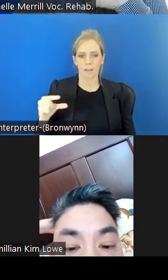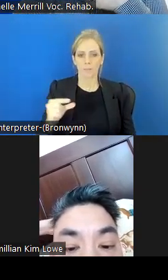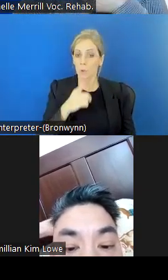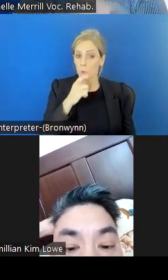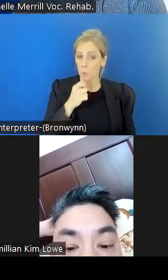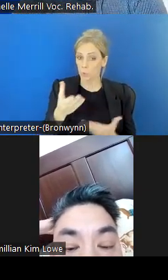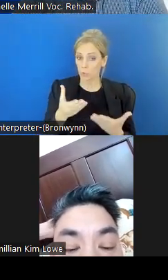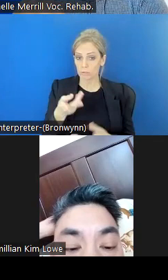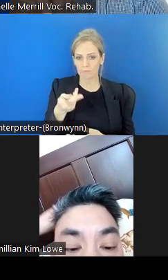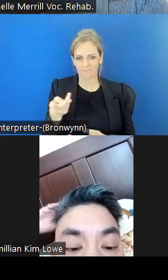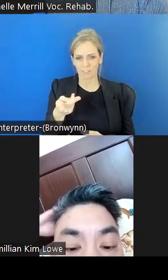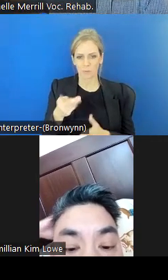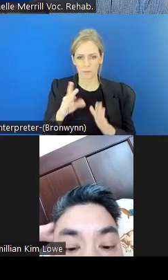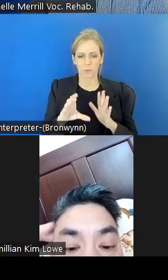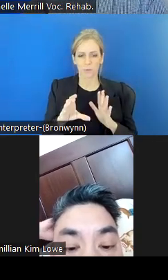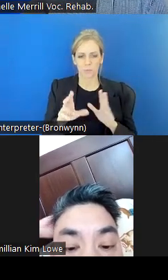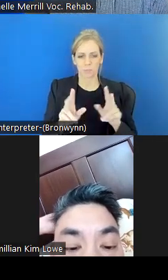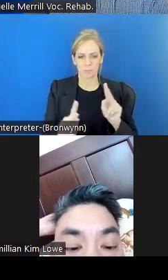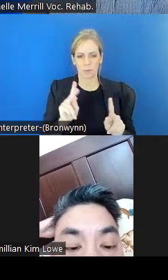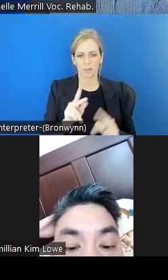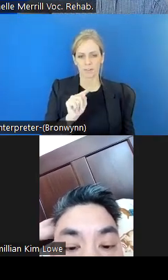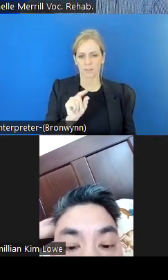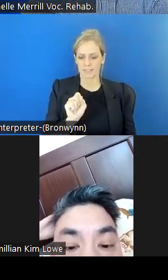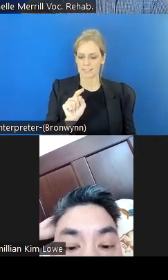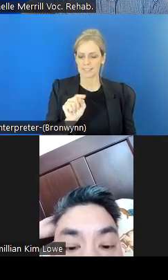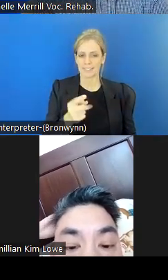Martin. So